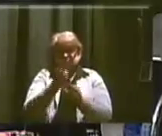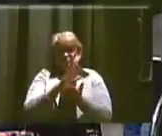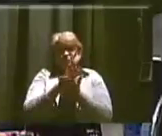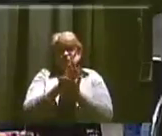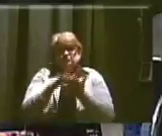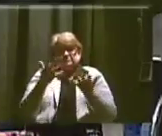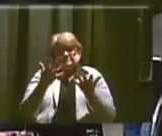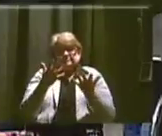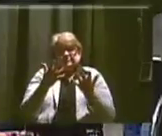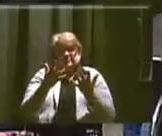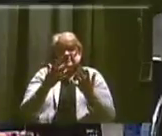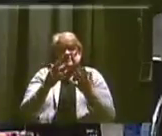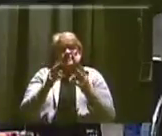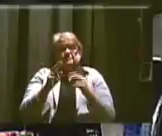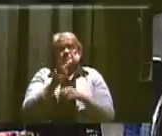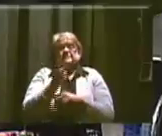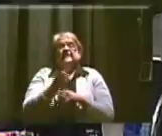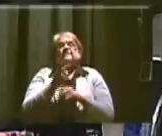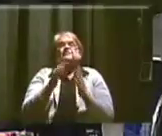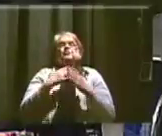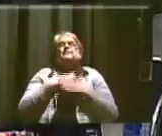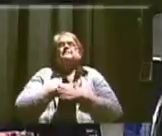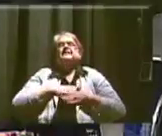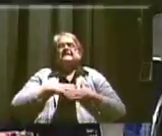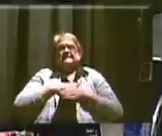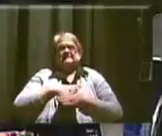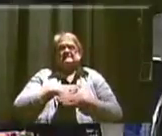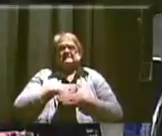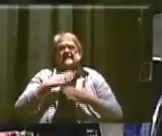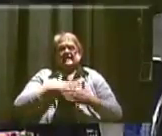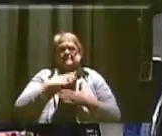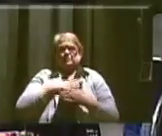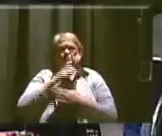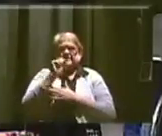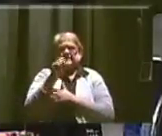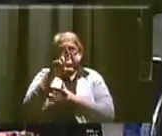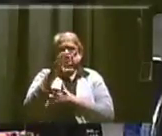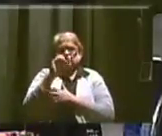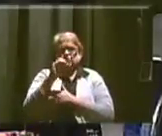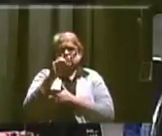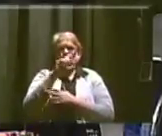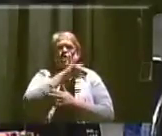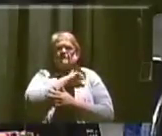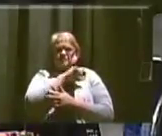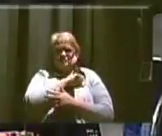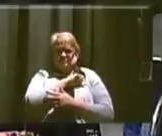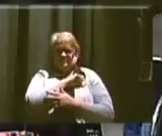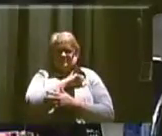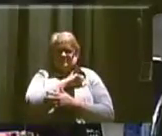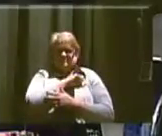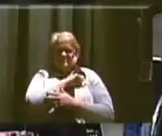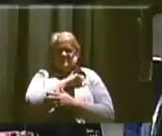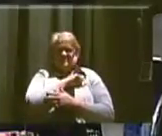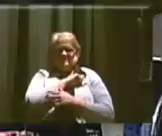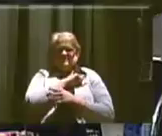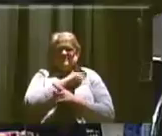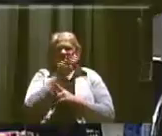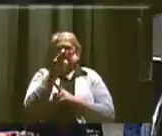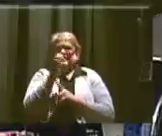so they are very, very pleased with our SRO officer. He is excellent. He